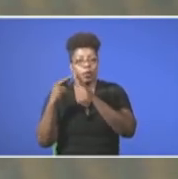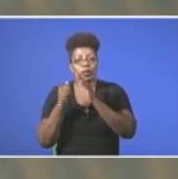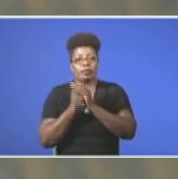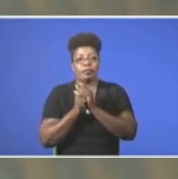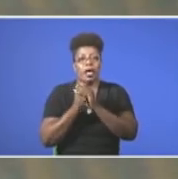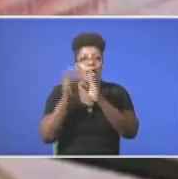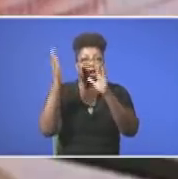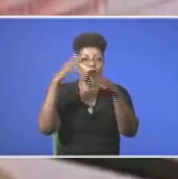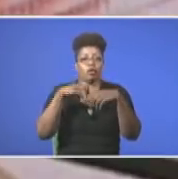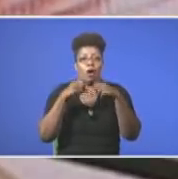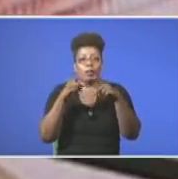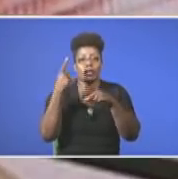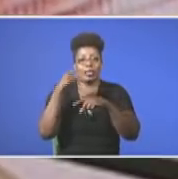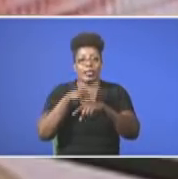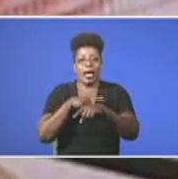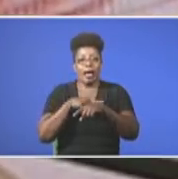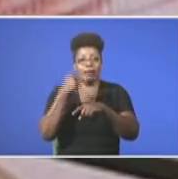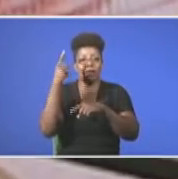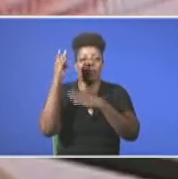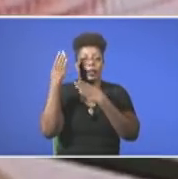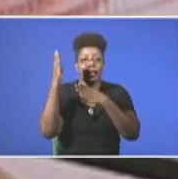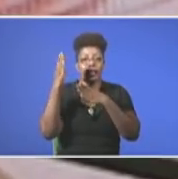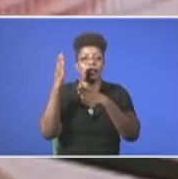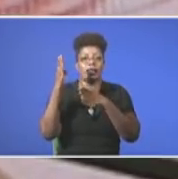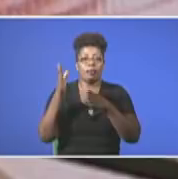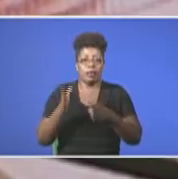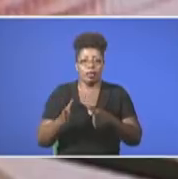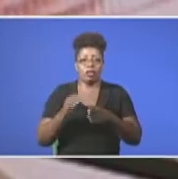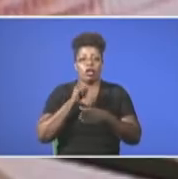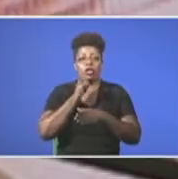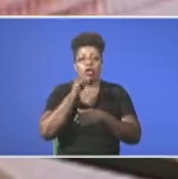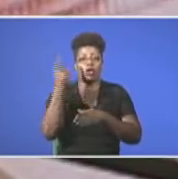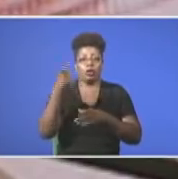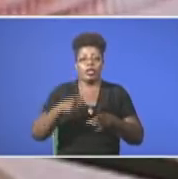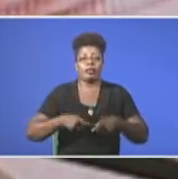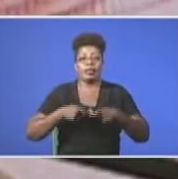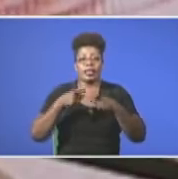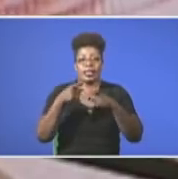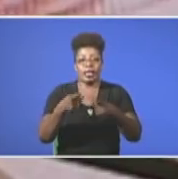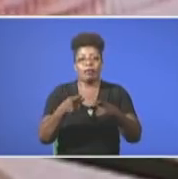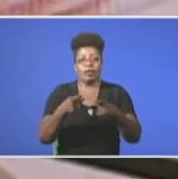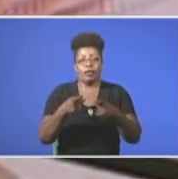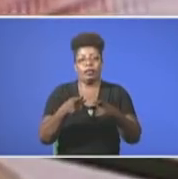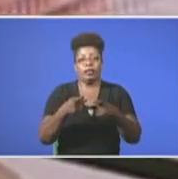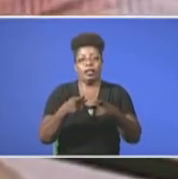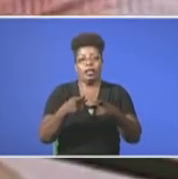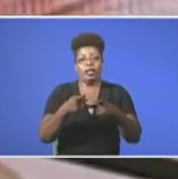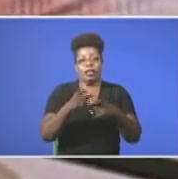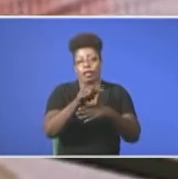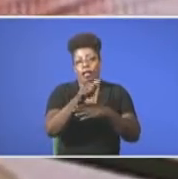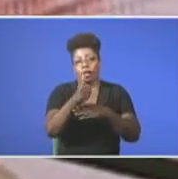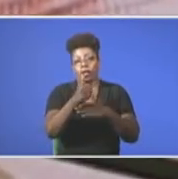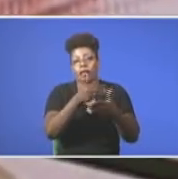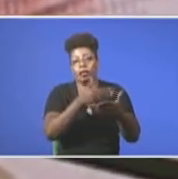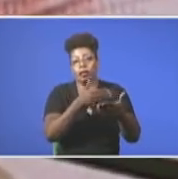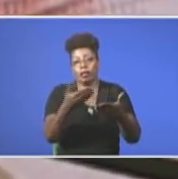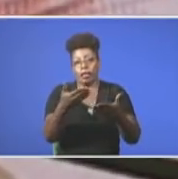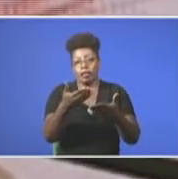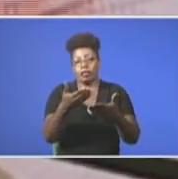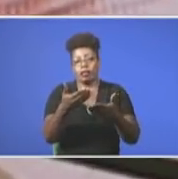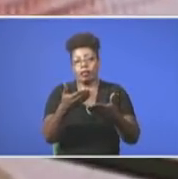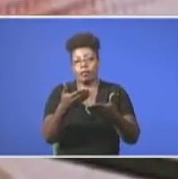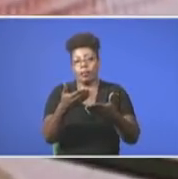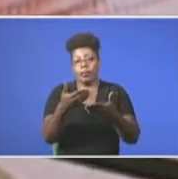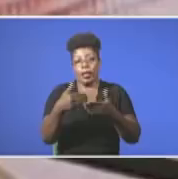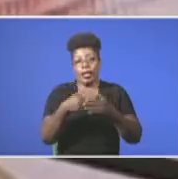and the time has come for Bahamians not only to be given the concessions that are laid out in heads of agreement